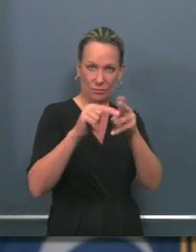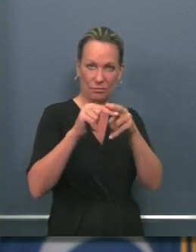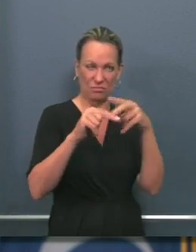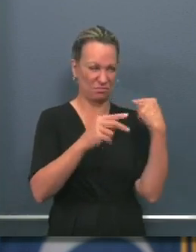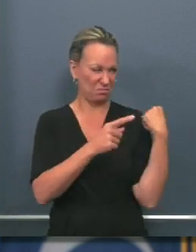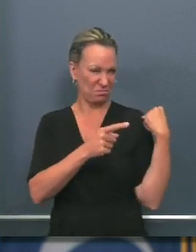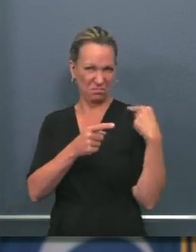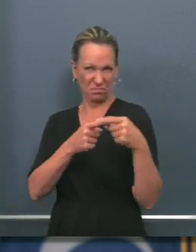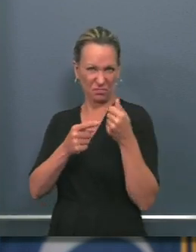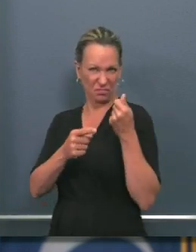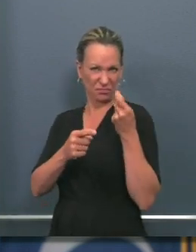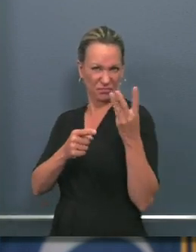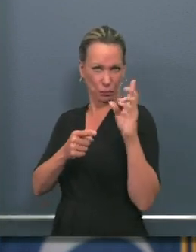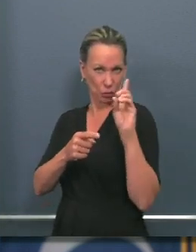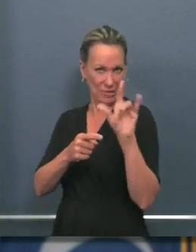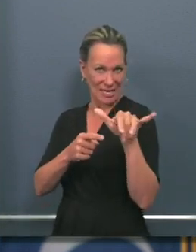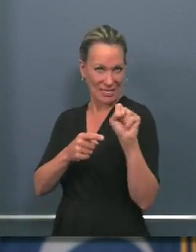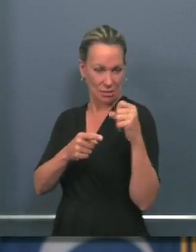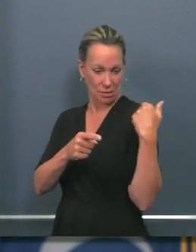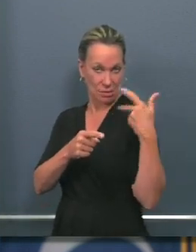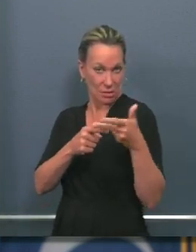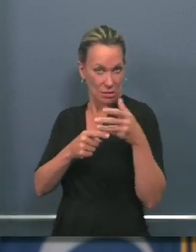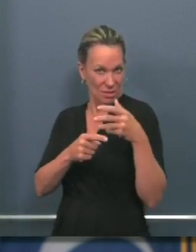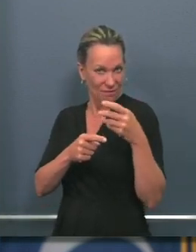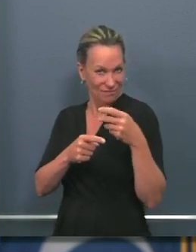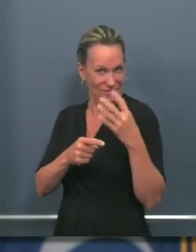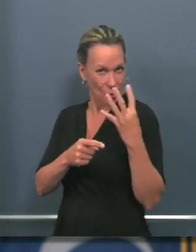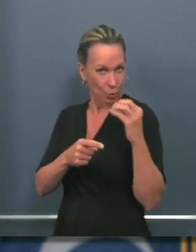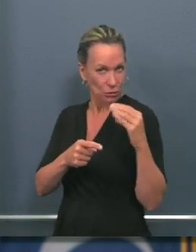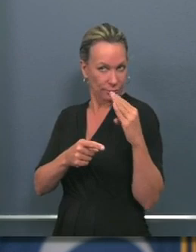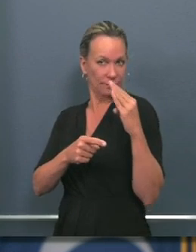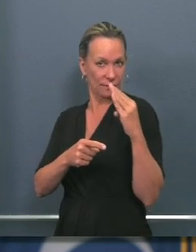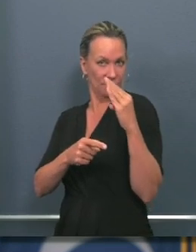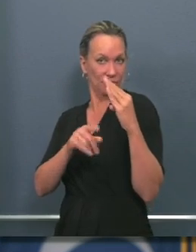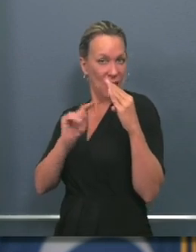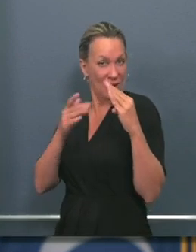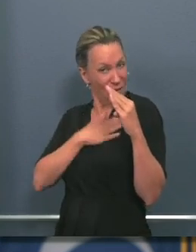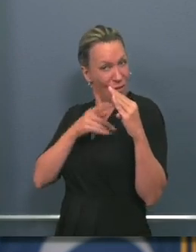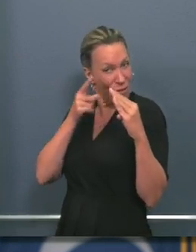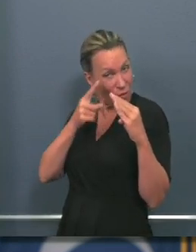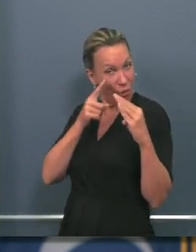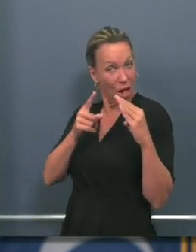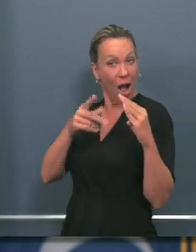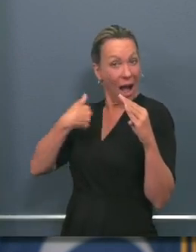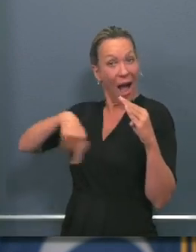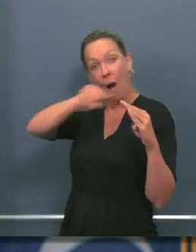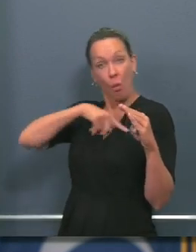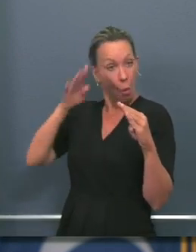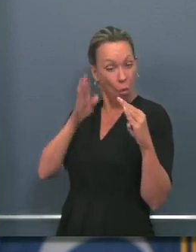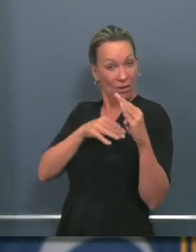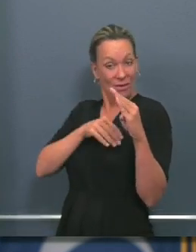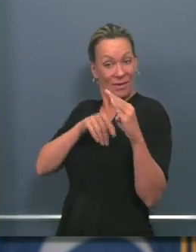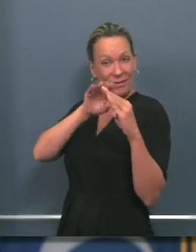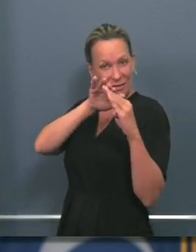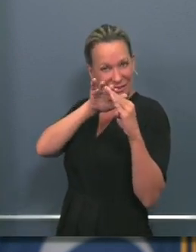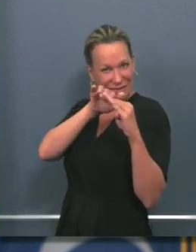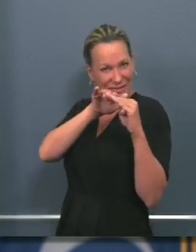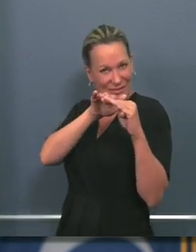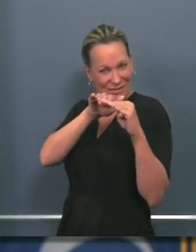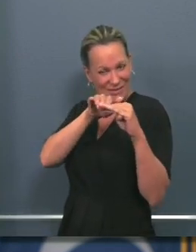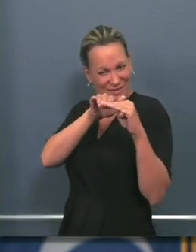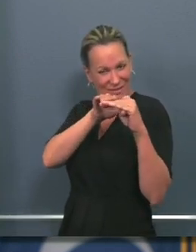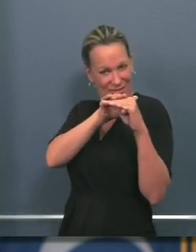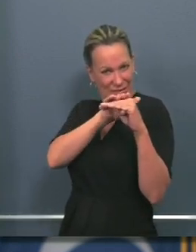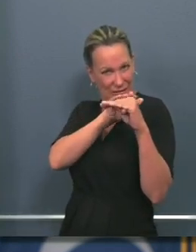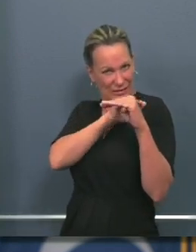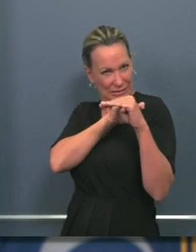that area of stabilization, that band of stabilization. Ultimately, we want to see them go down, but we are holding steady